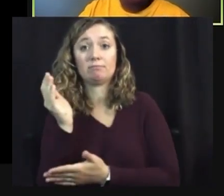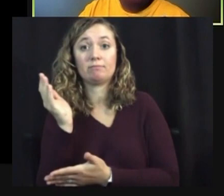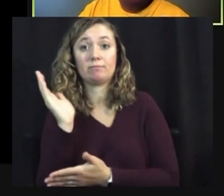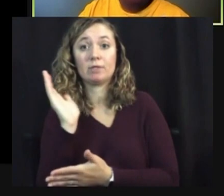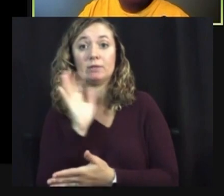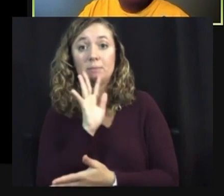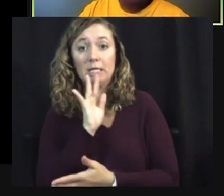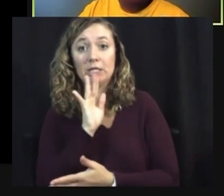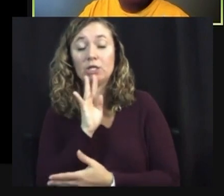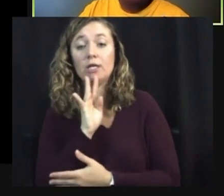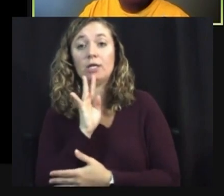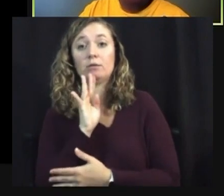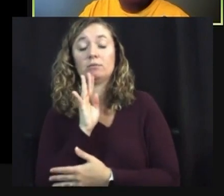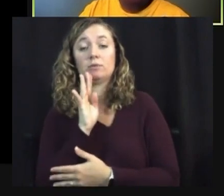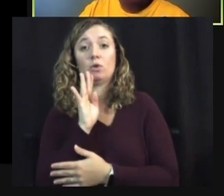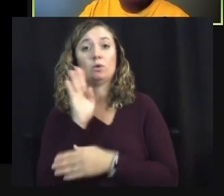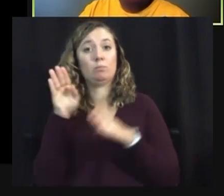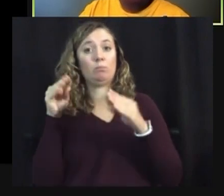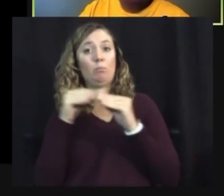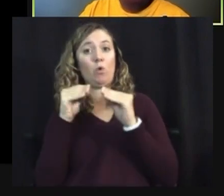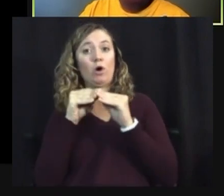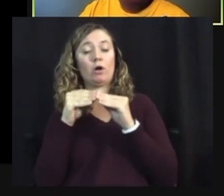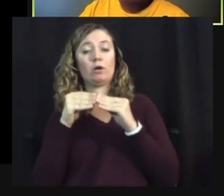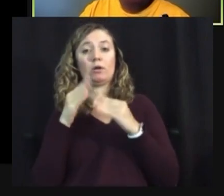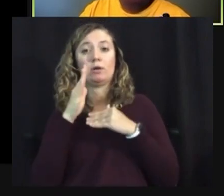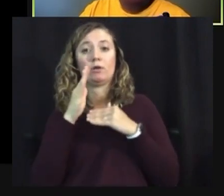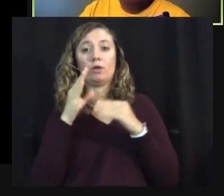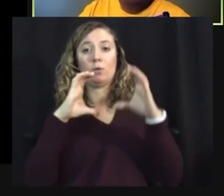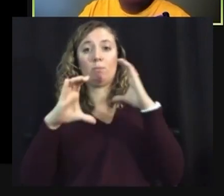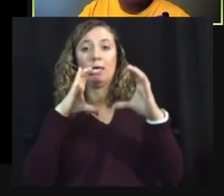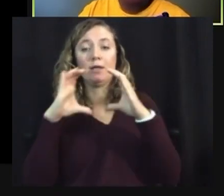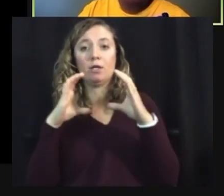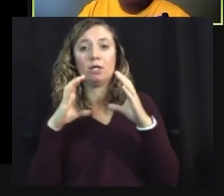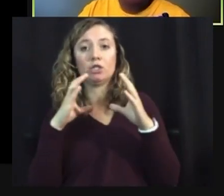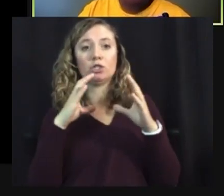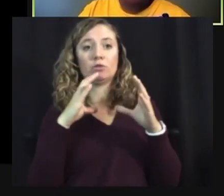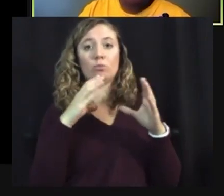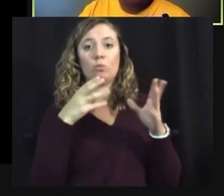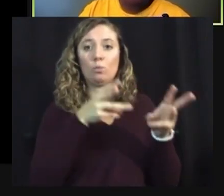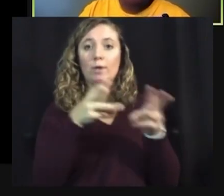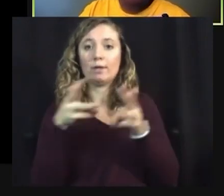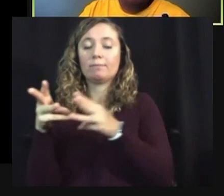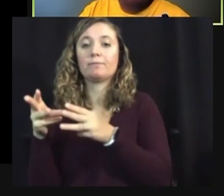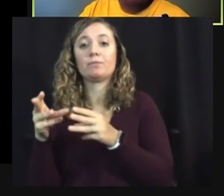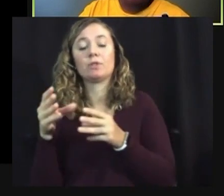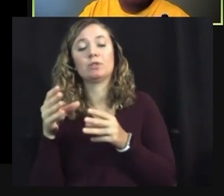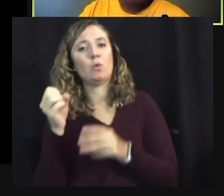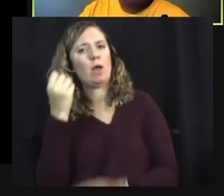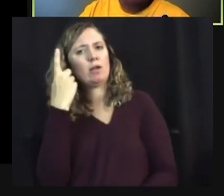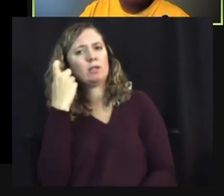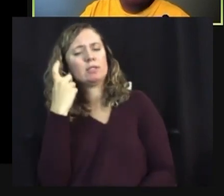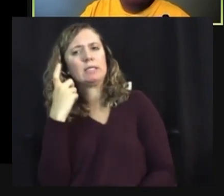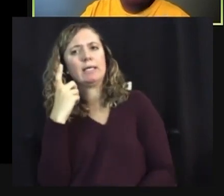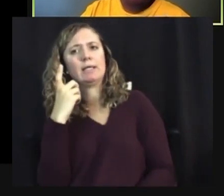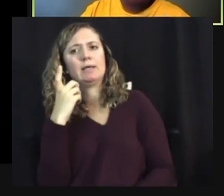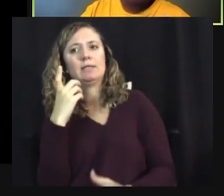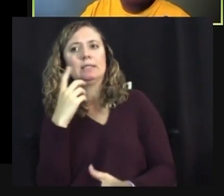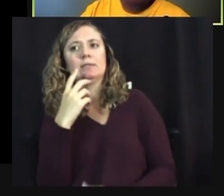up more communication channels or pathways that allowed me to understand how speech can physically be